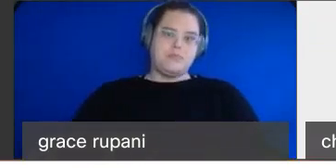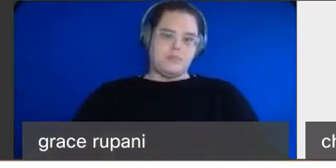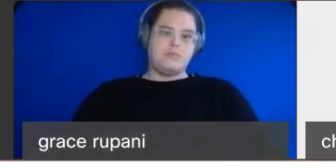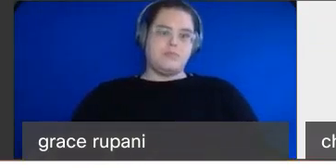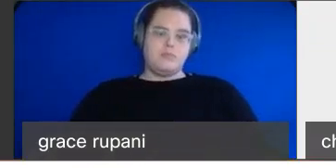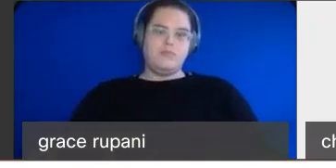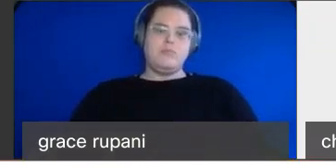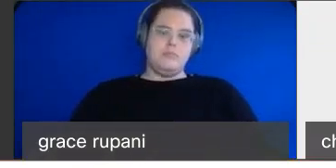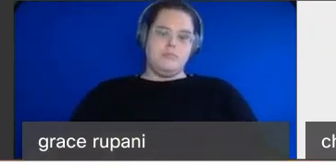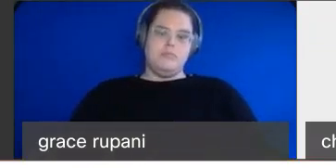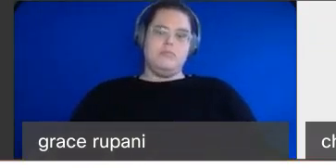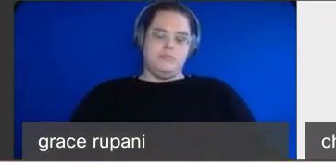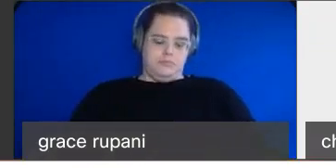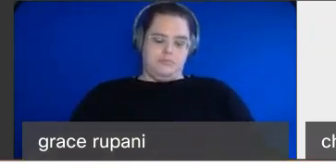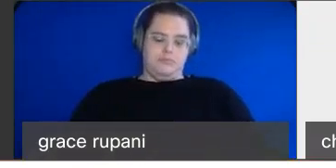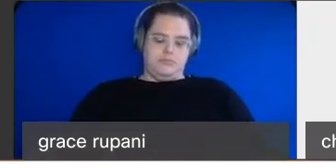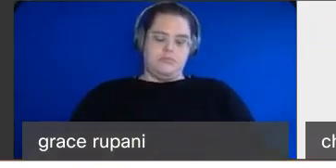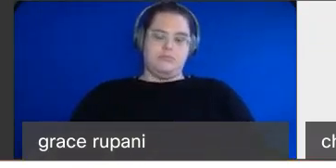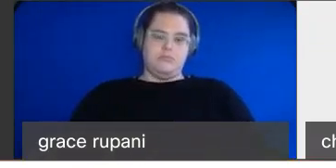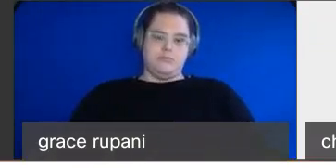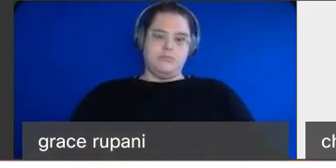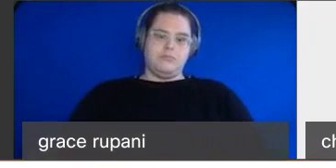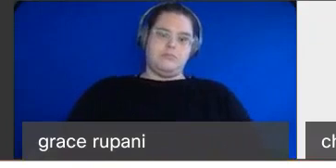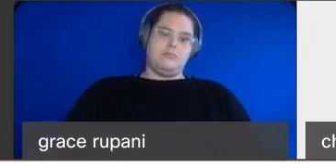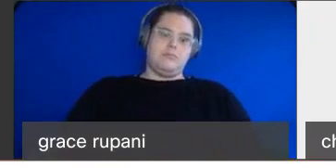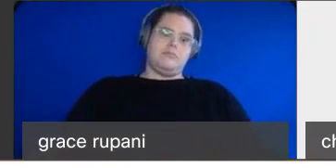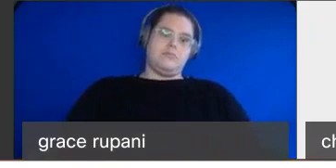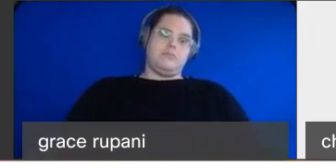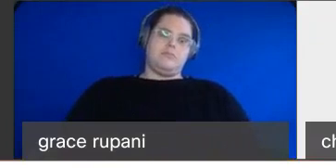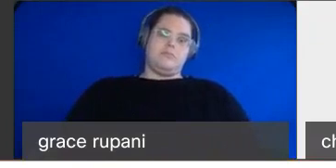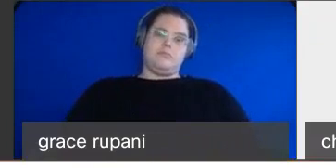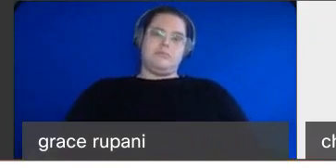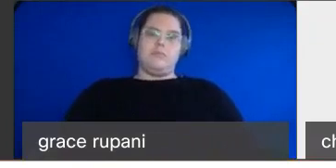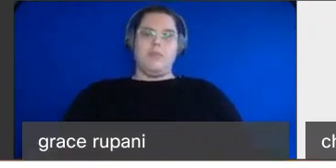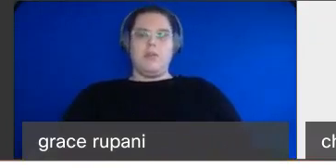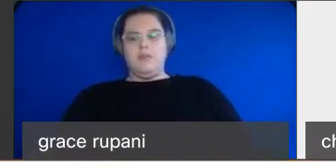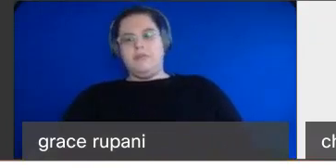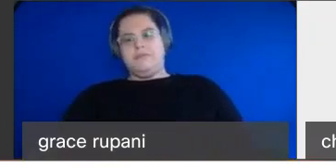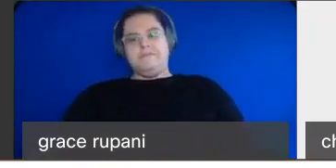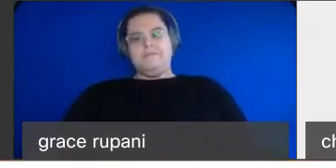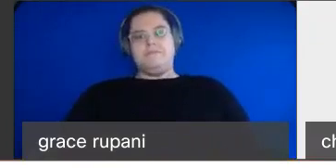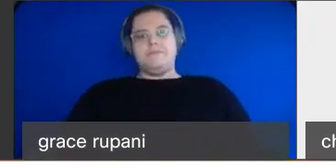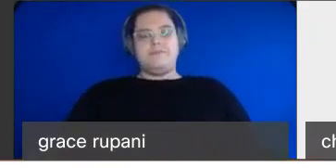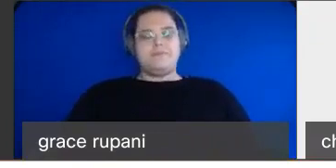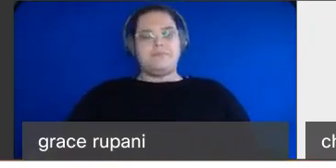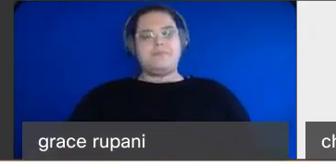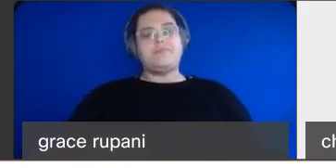We have seen, the increase in the number of people who've required inpatient care.